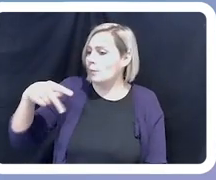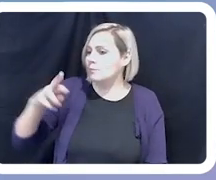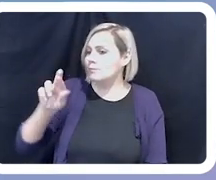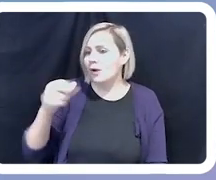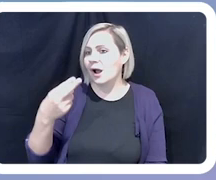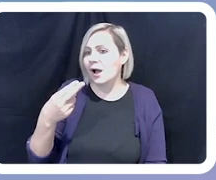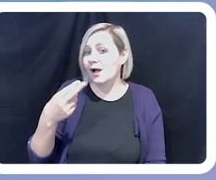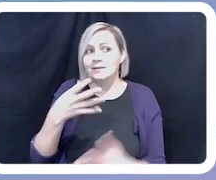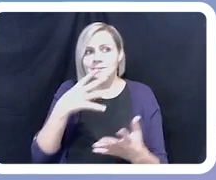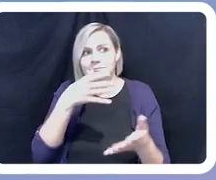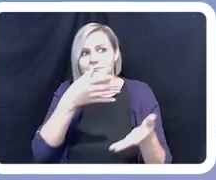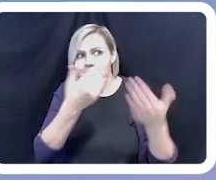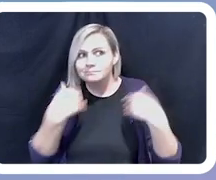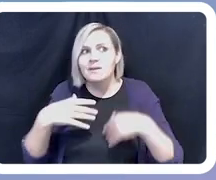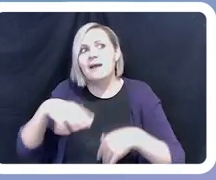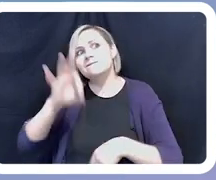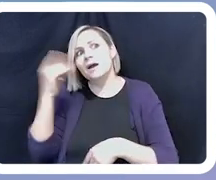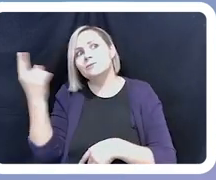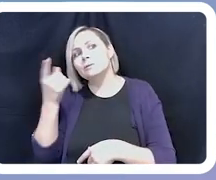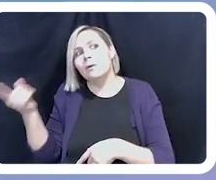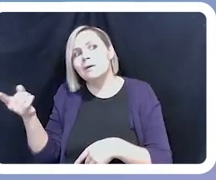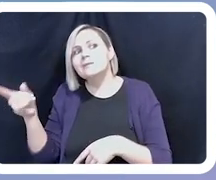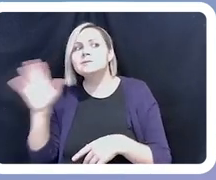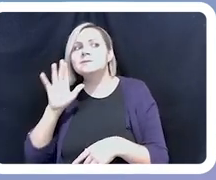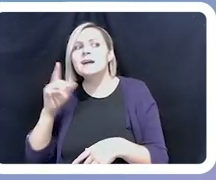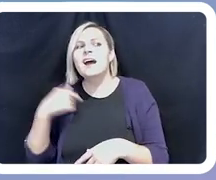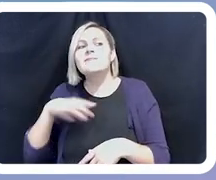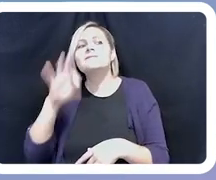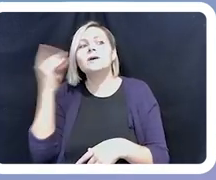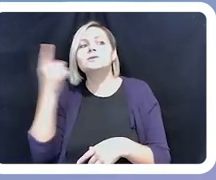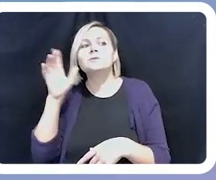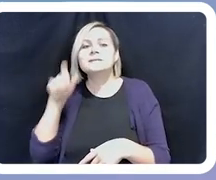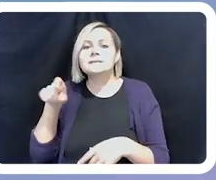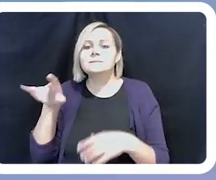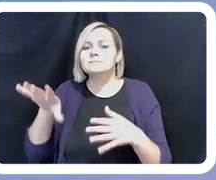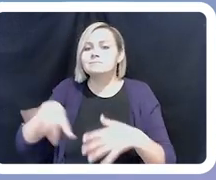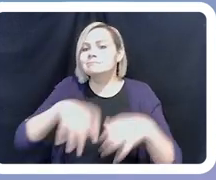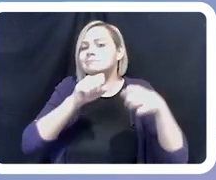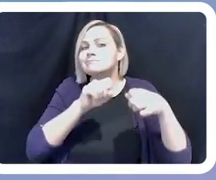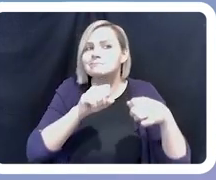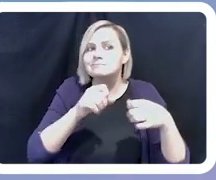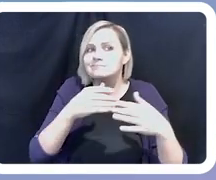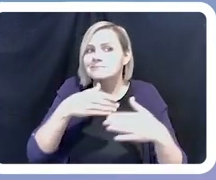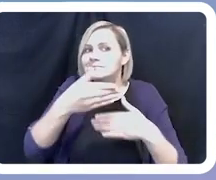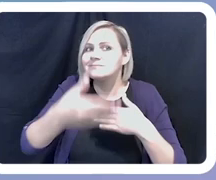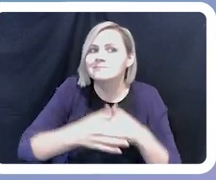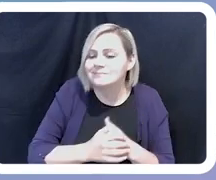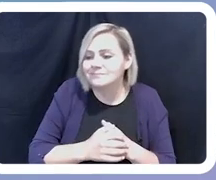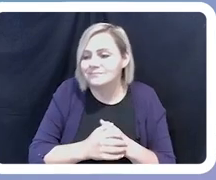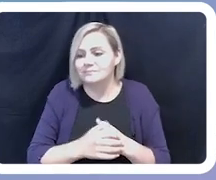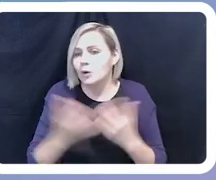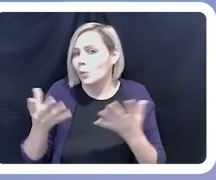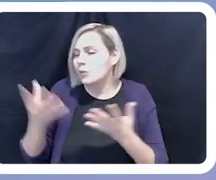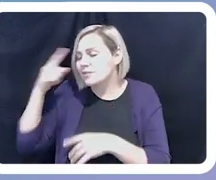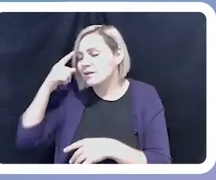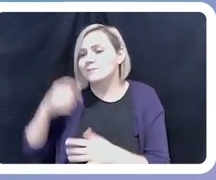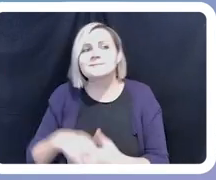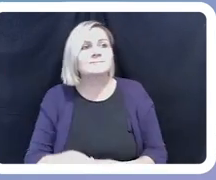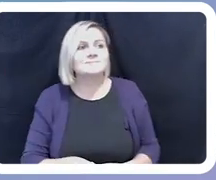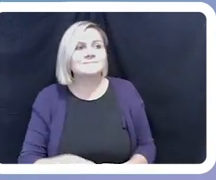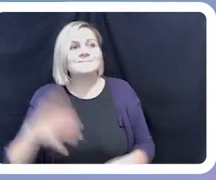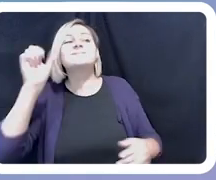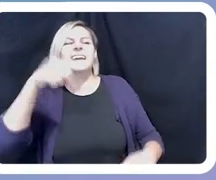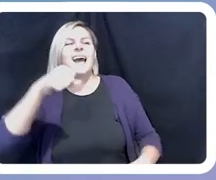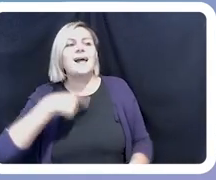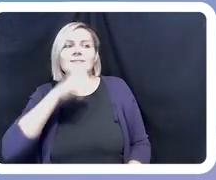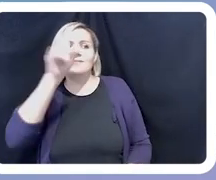we finish this interview and say, Oprah, I found somebody. I think I found somebody who needs to be your protege. What do you think about that? I would love that. Hey,